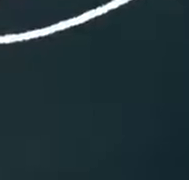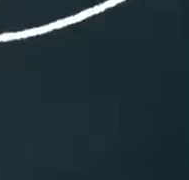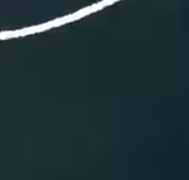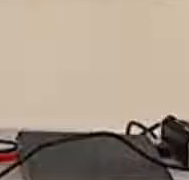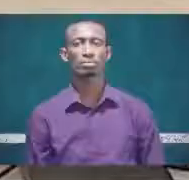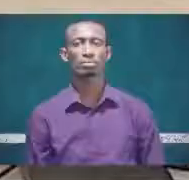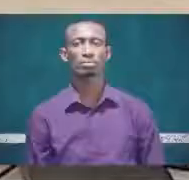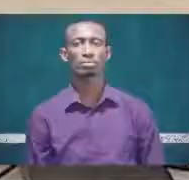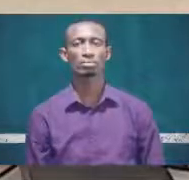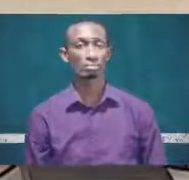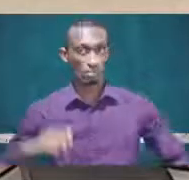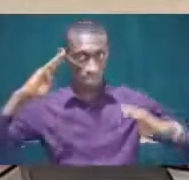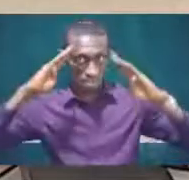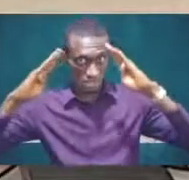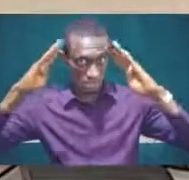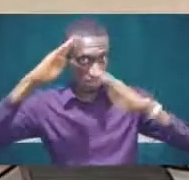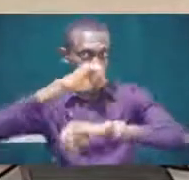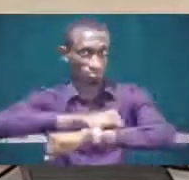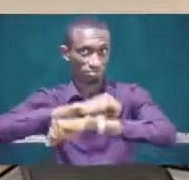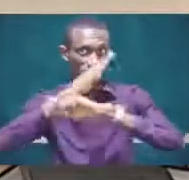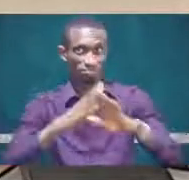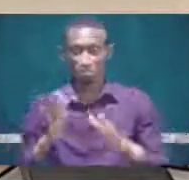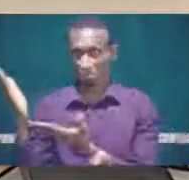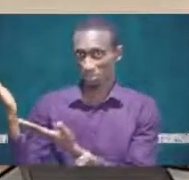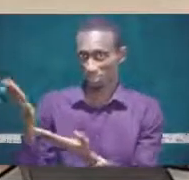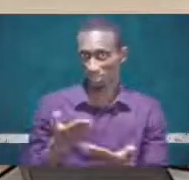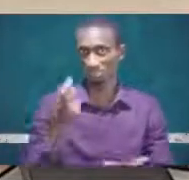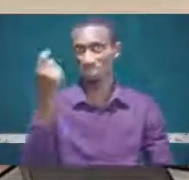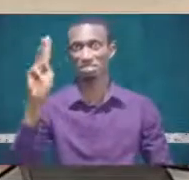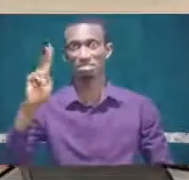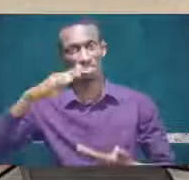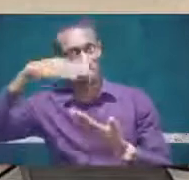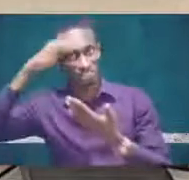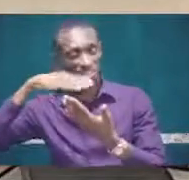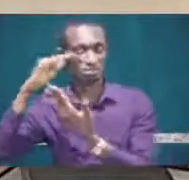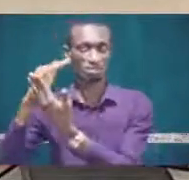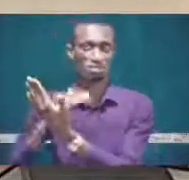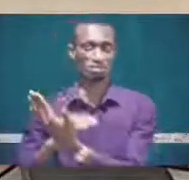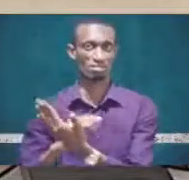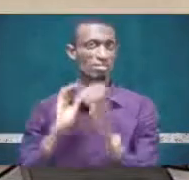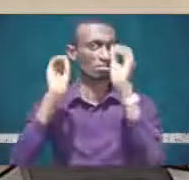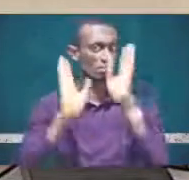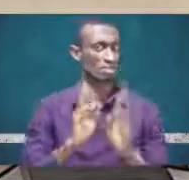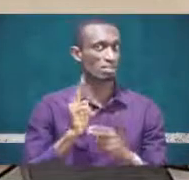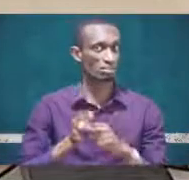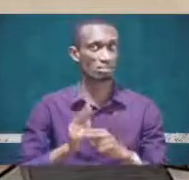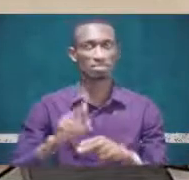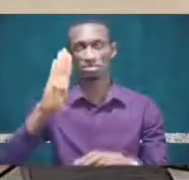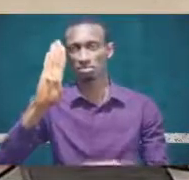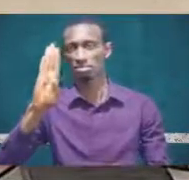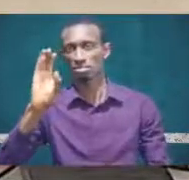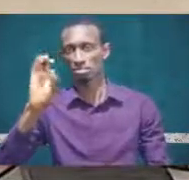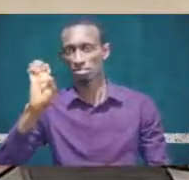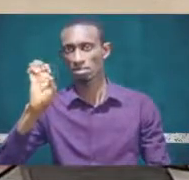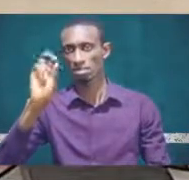Board. Hello students, welcome to TV learning program. My name is Benon. I will be with Senior 4